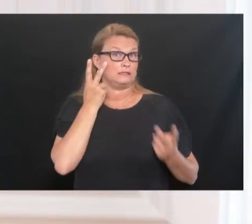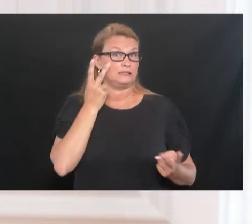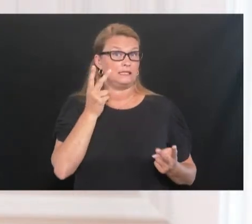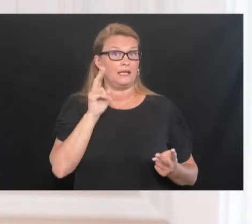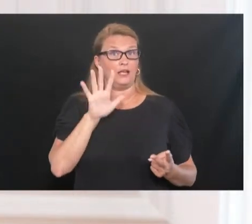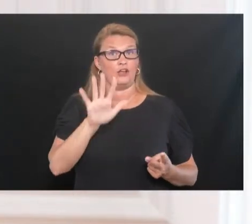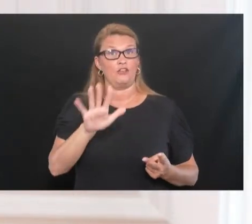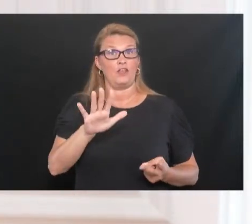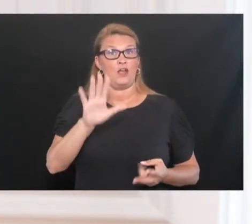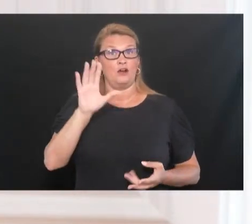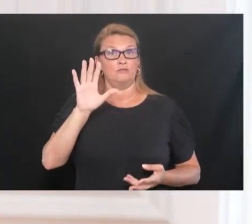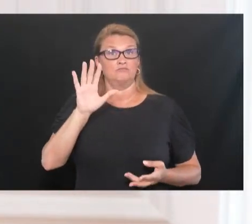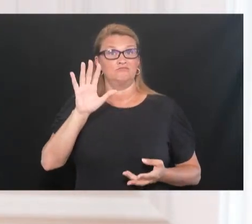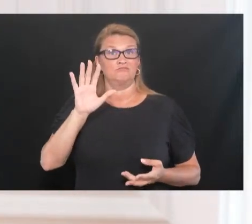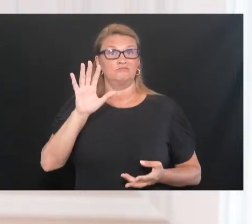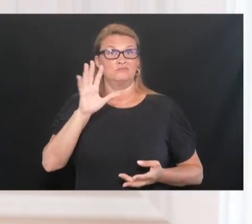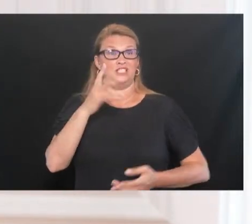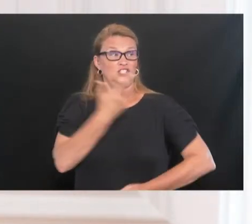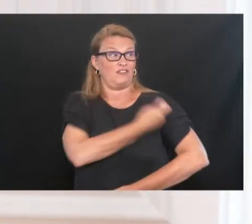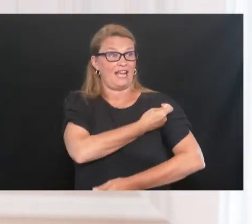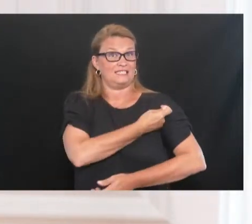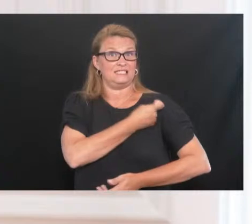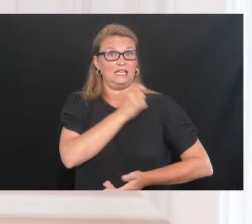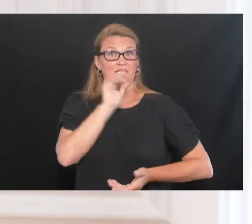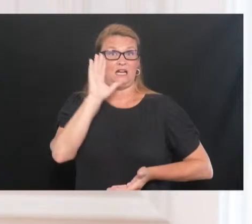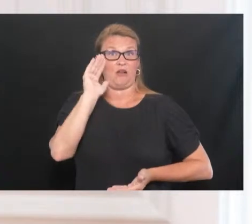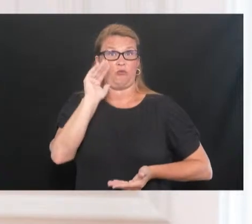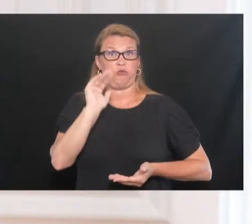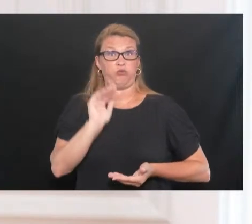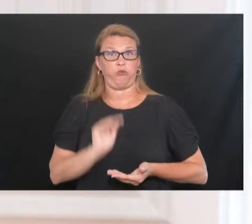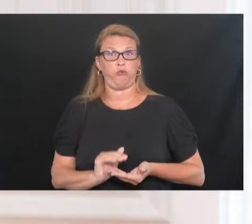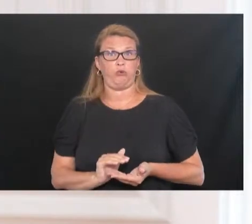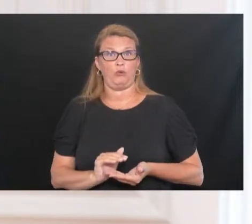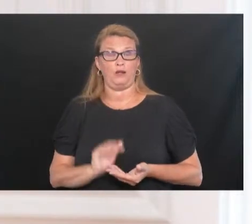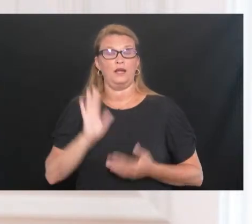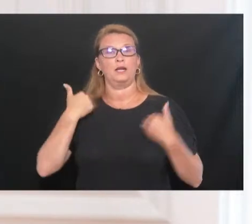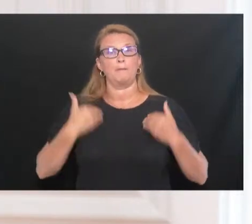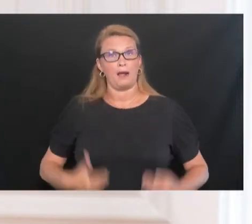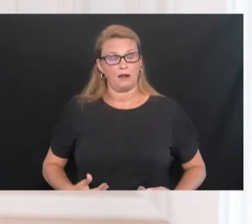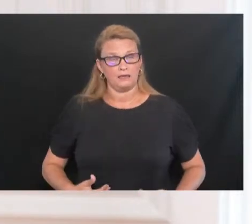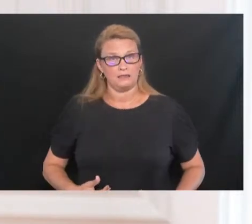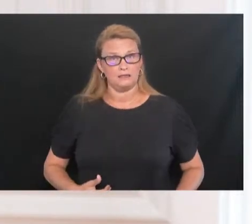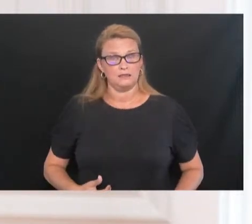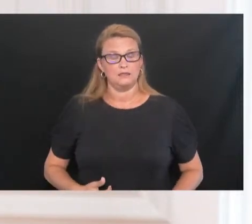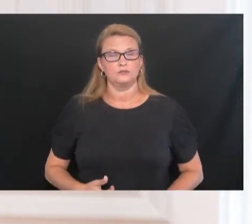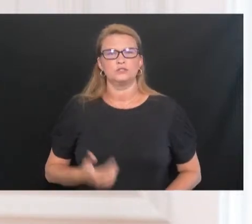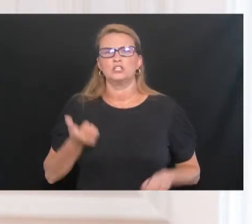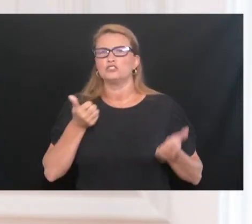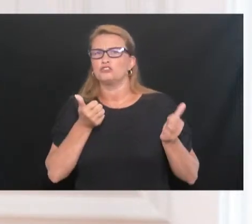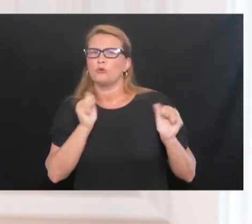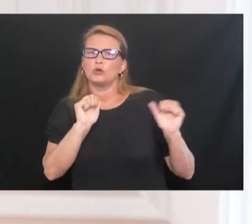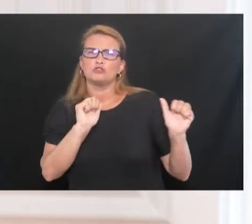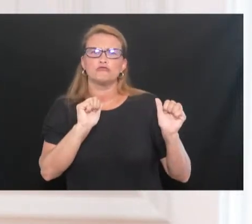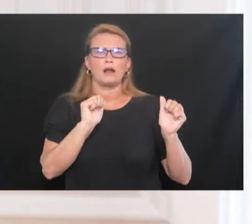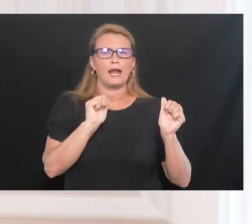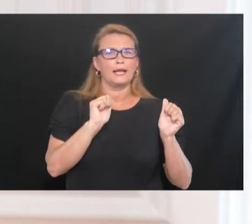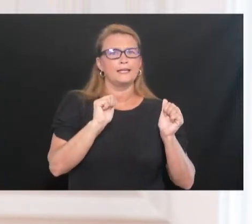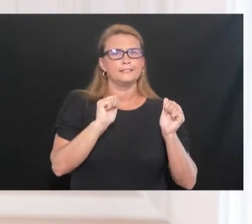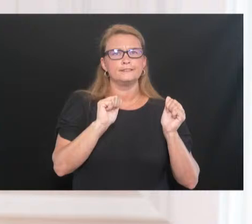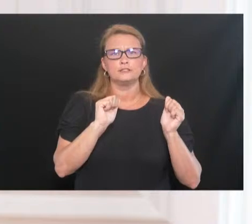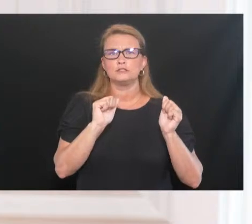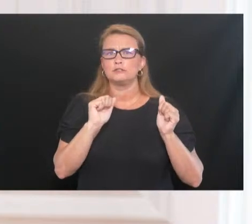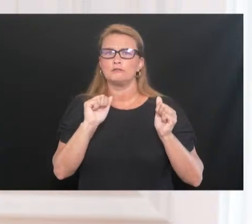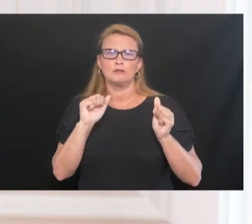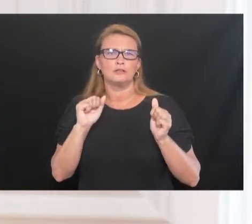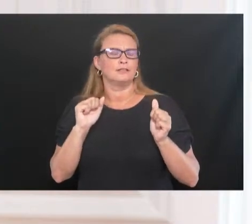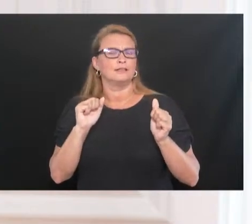immune protection start to go down. And so as we look at trying to lead, as the governor has always